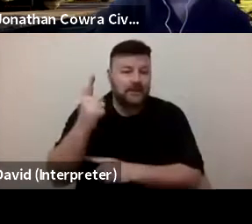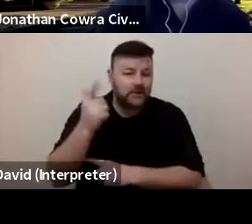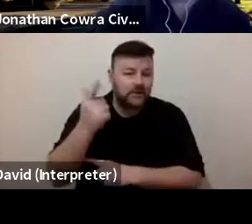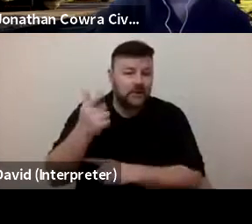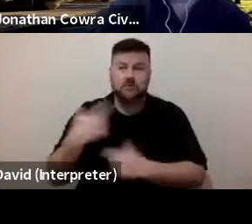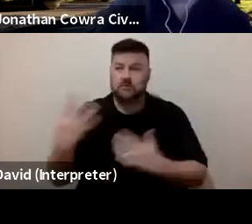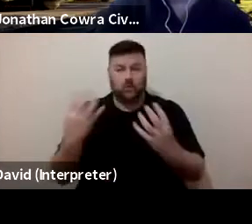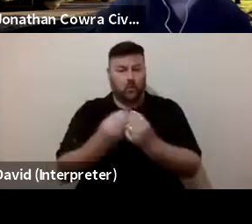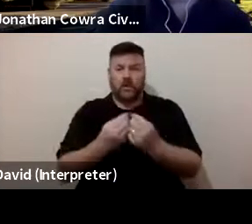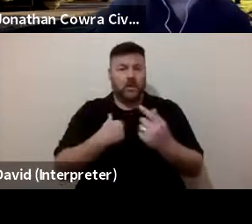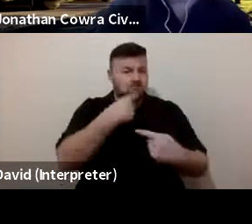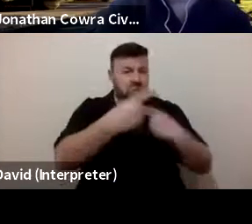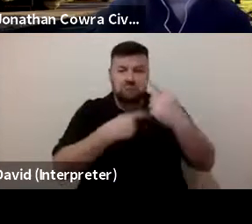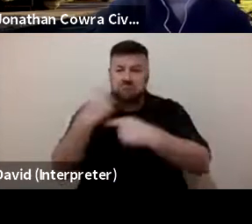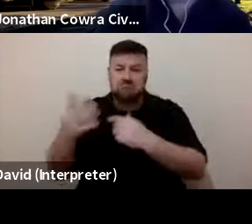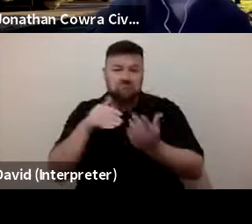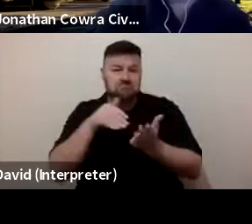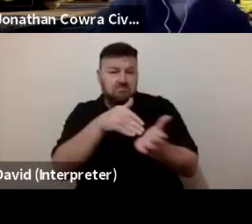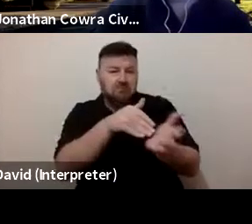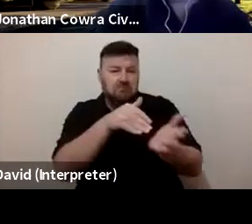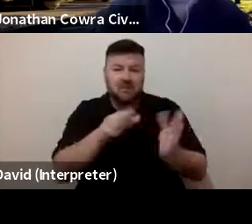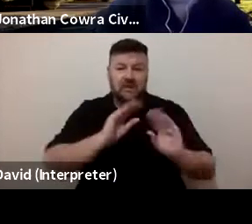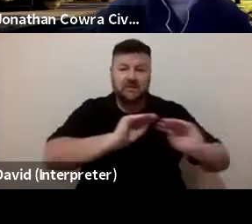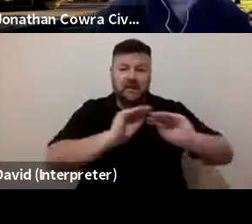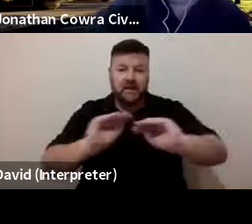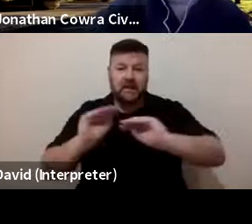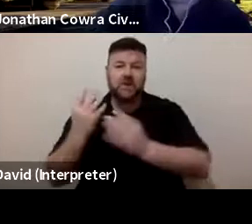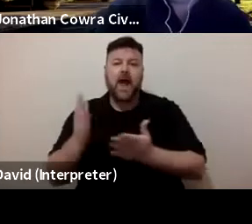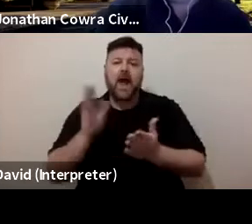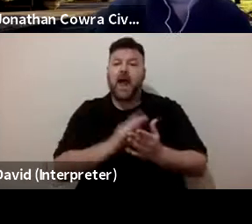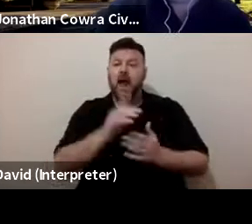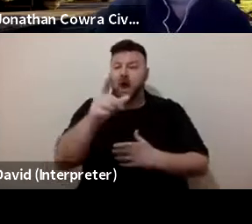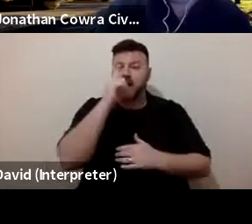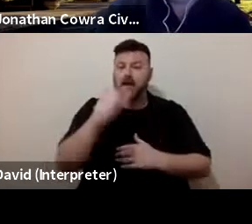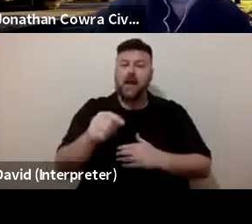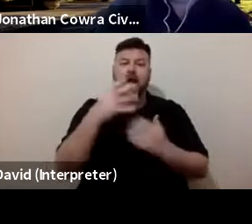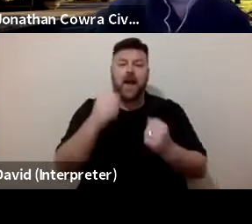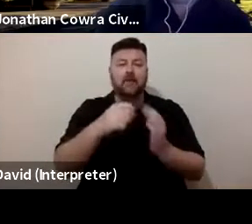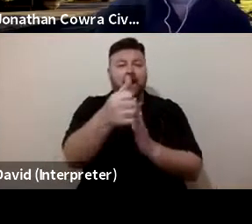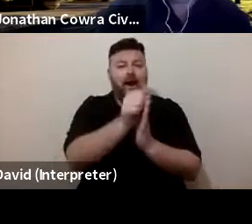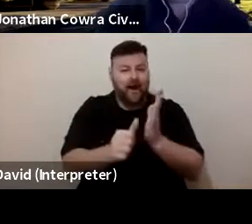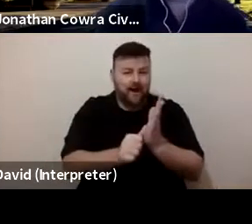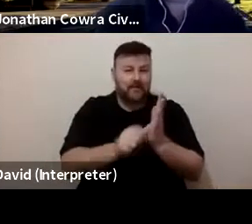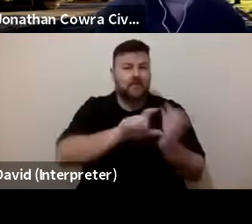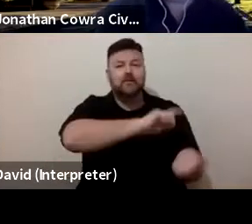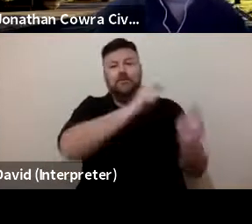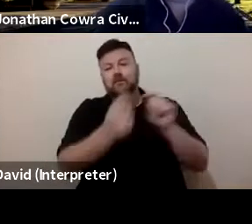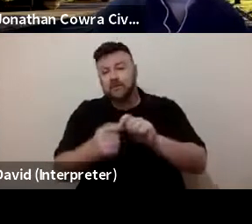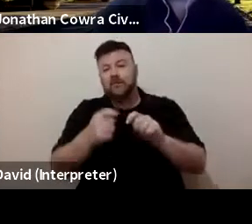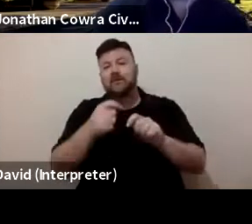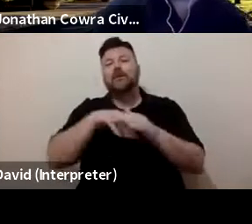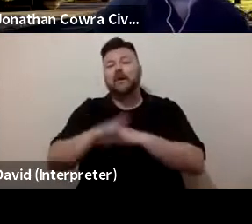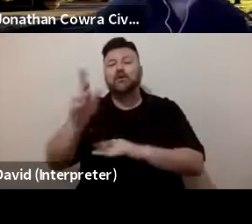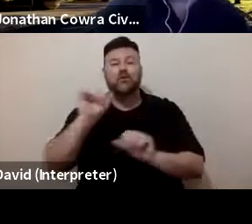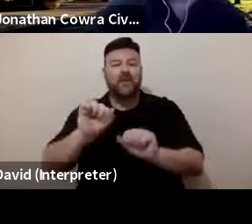arts processes to kind of help them think how they can use arts-based practice to translate that into